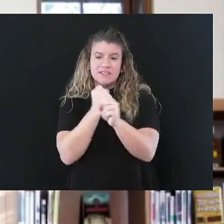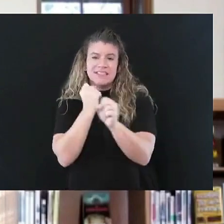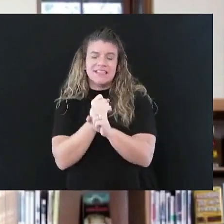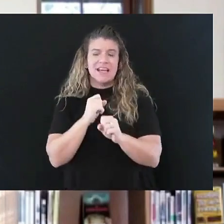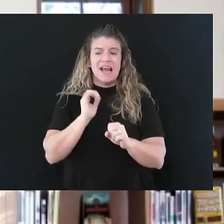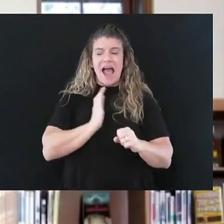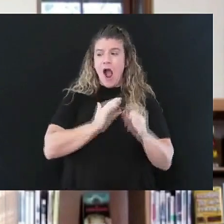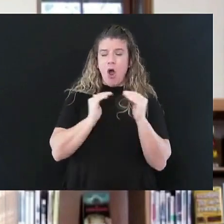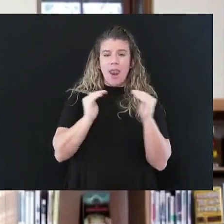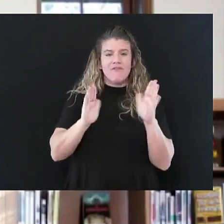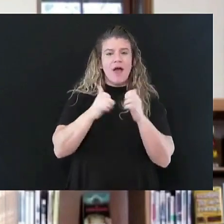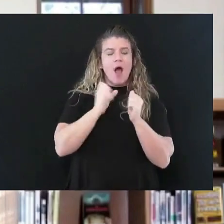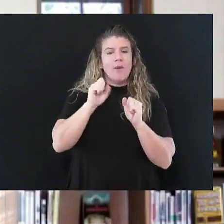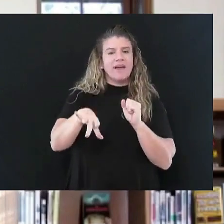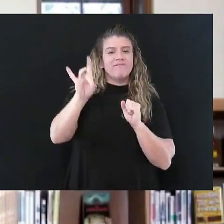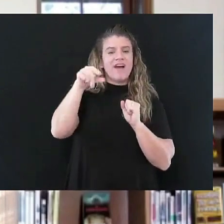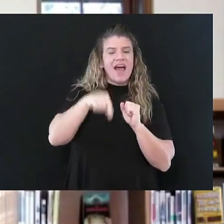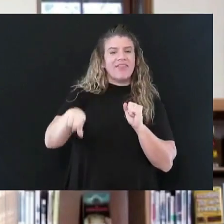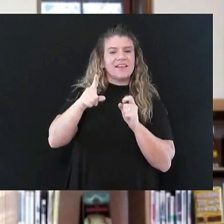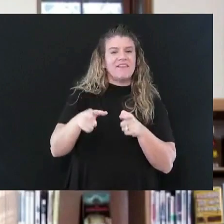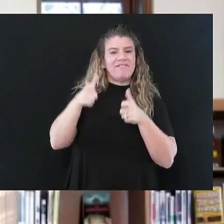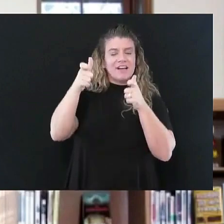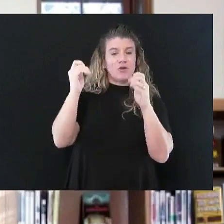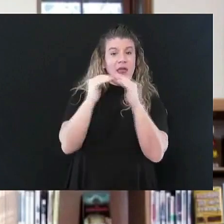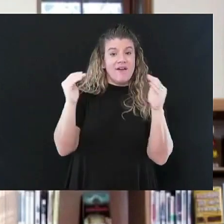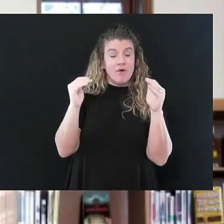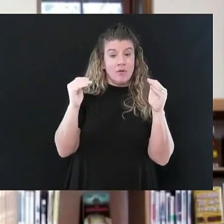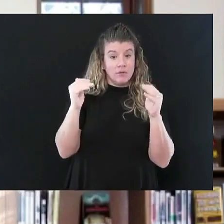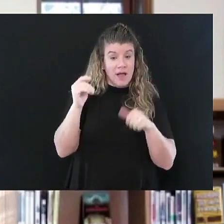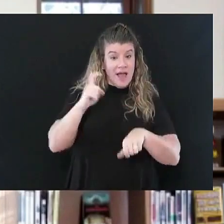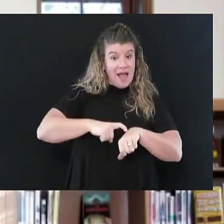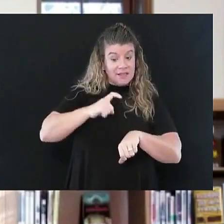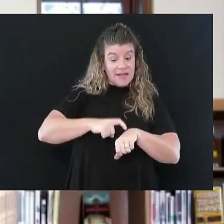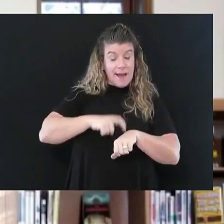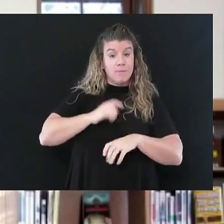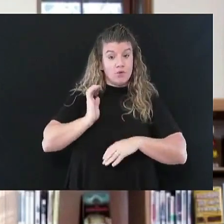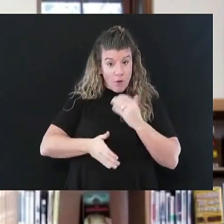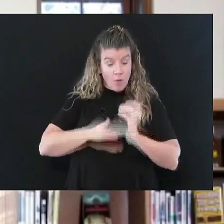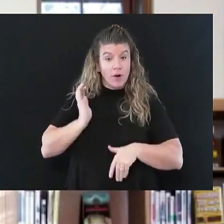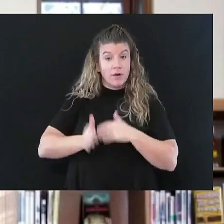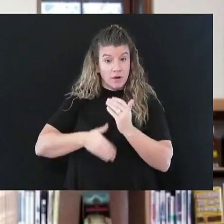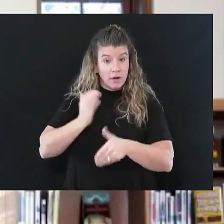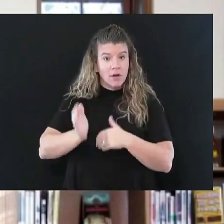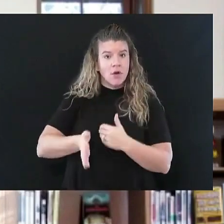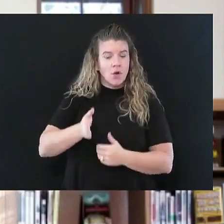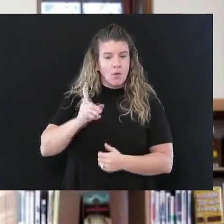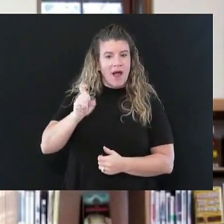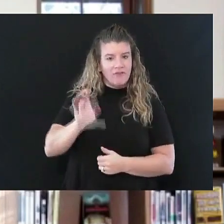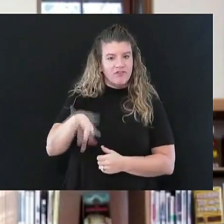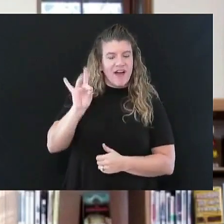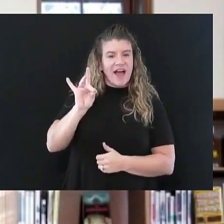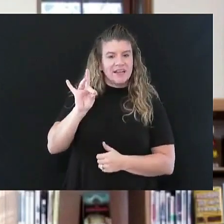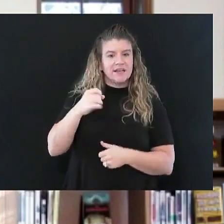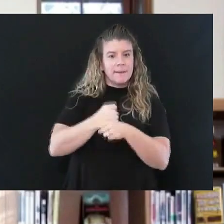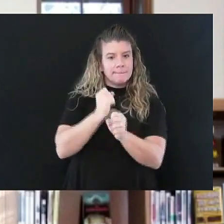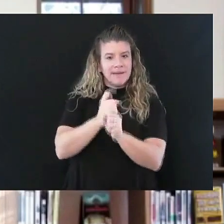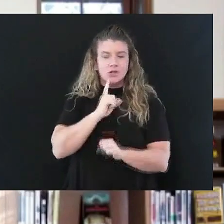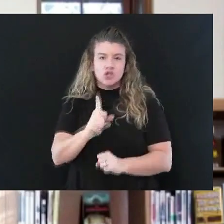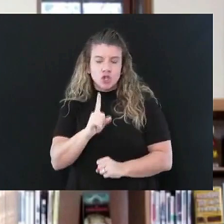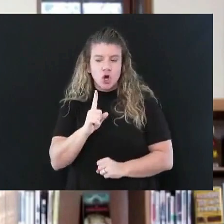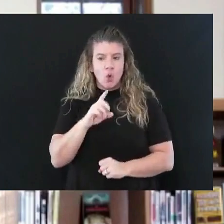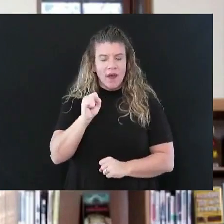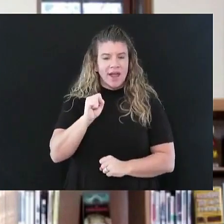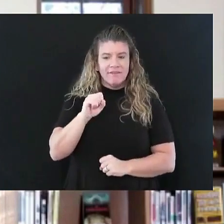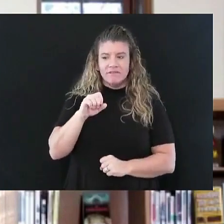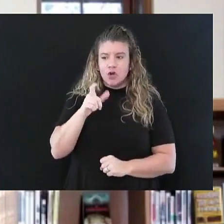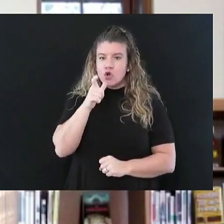how we can discover these at a faster level, because as time moves forward, we will need to find and make sure we can find out